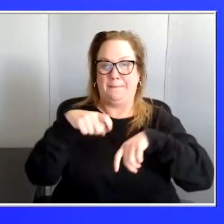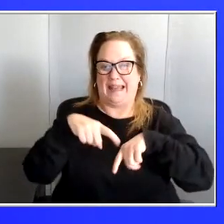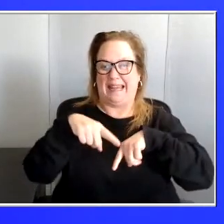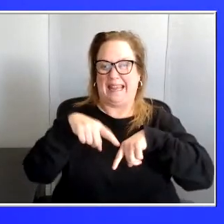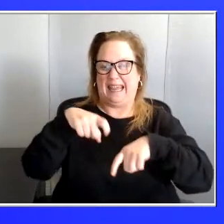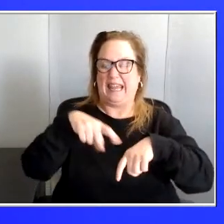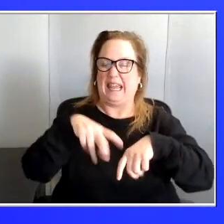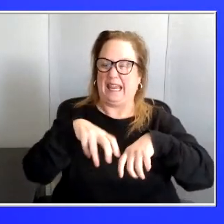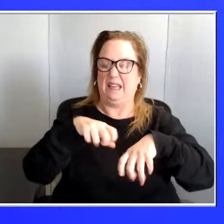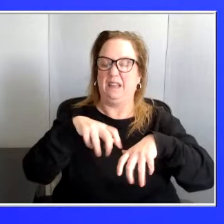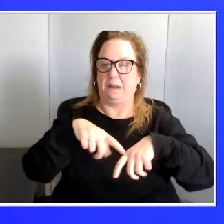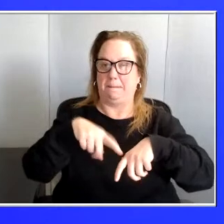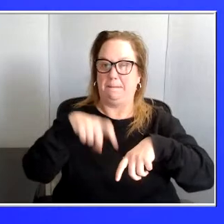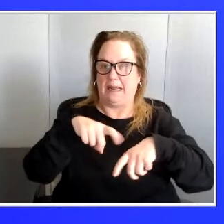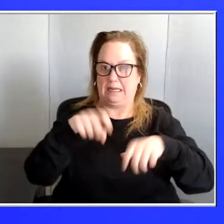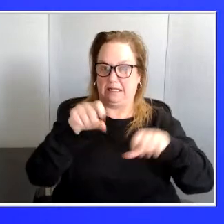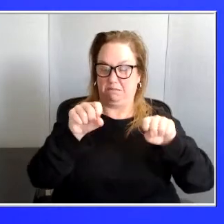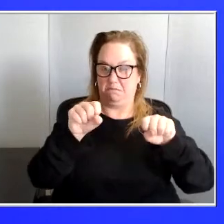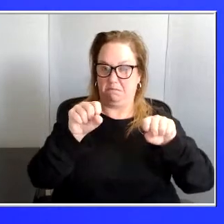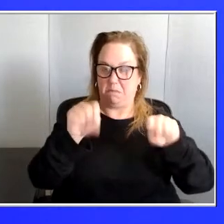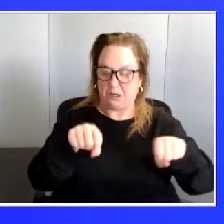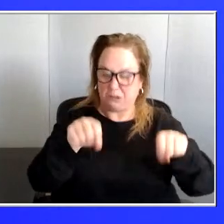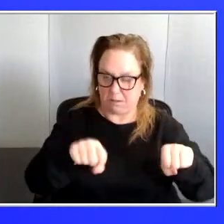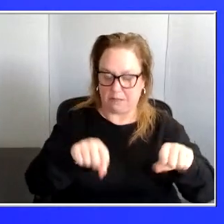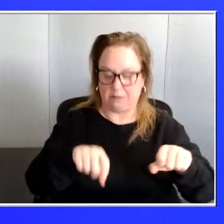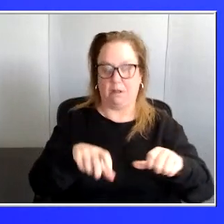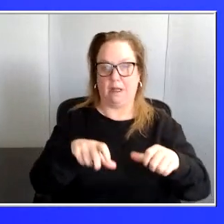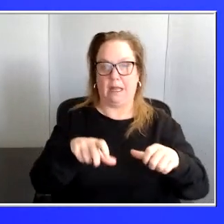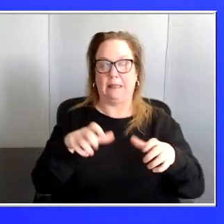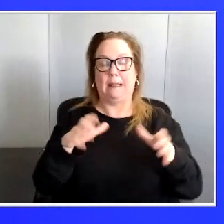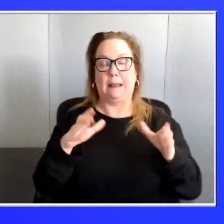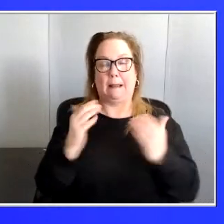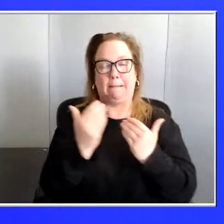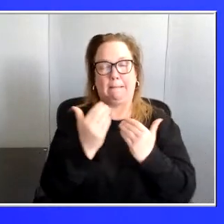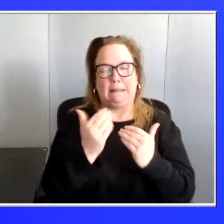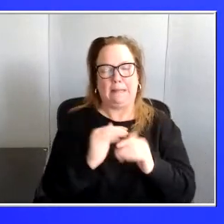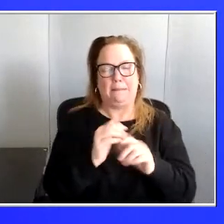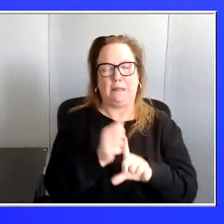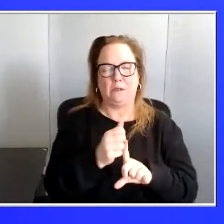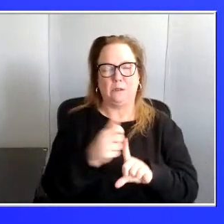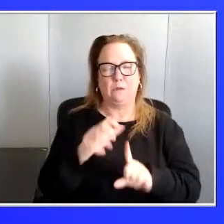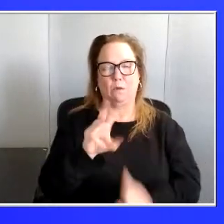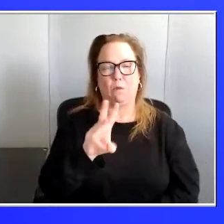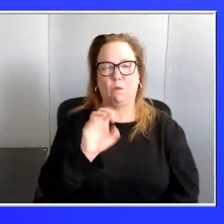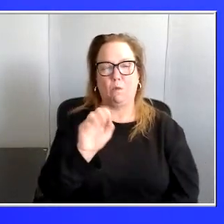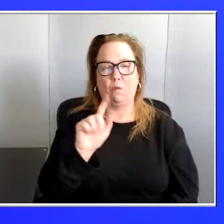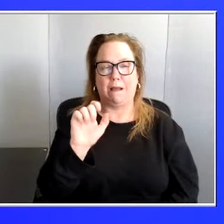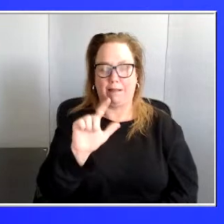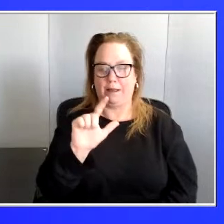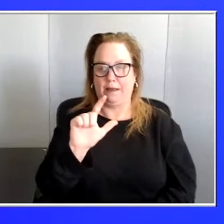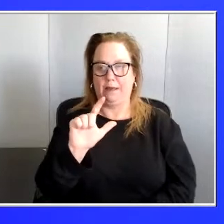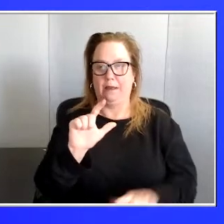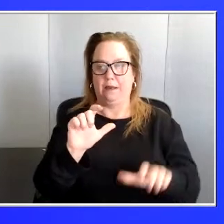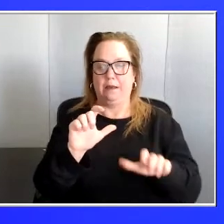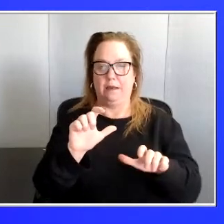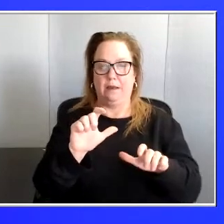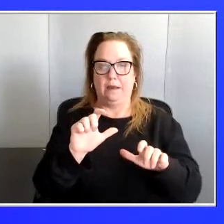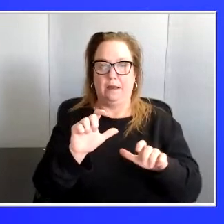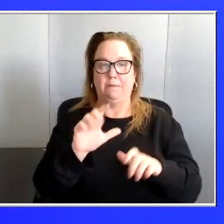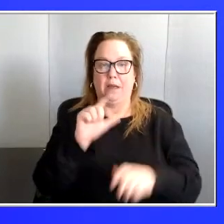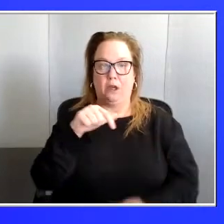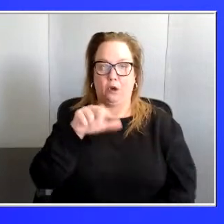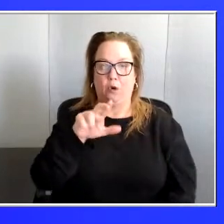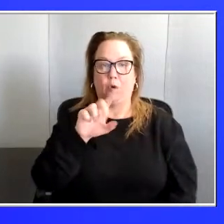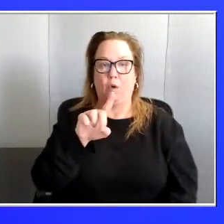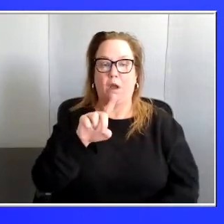and then working to minimize her swelling as much as we can, and also as well as activating her quad and making sure that that's turned